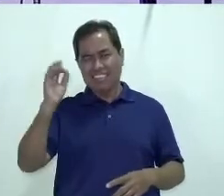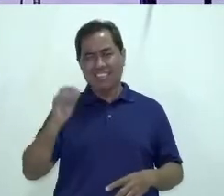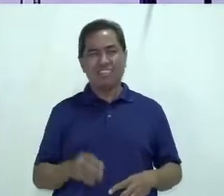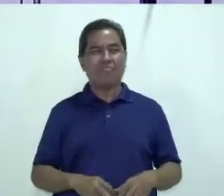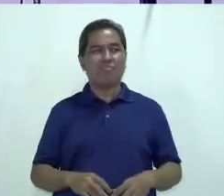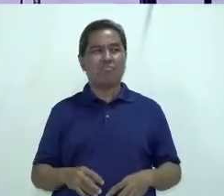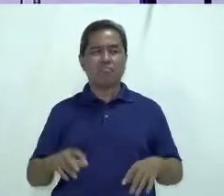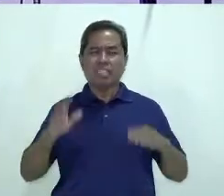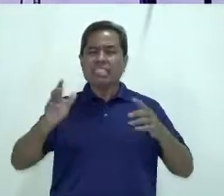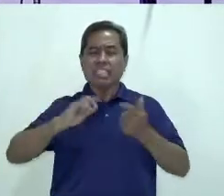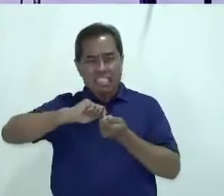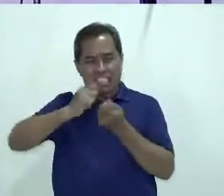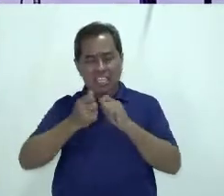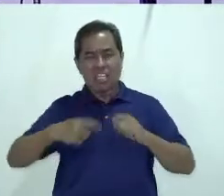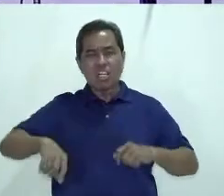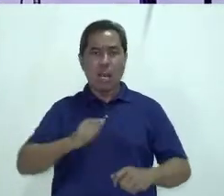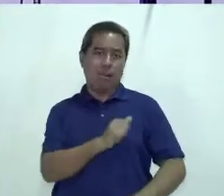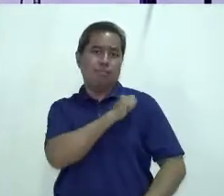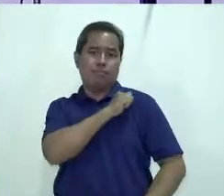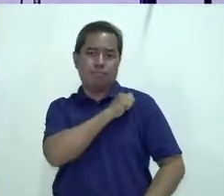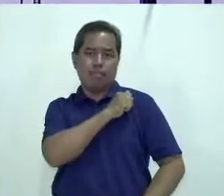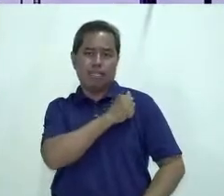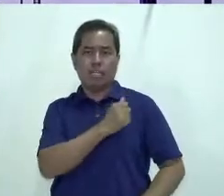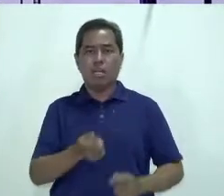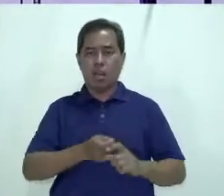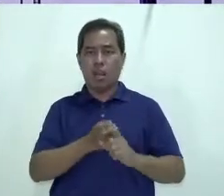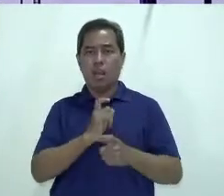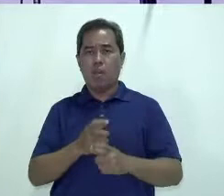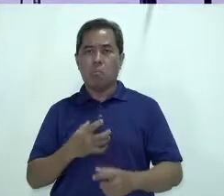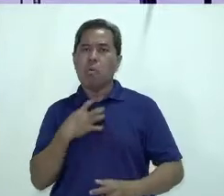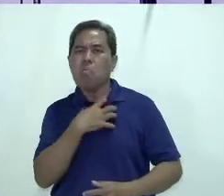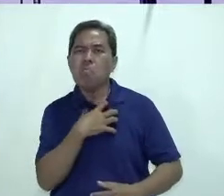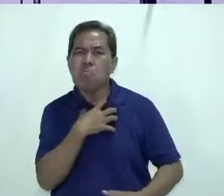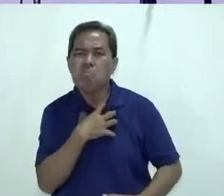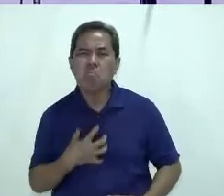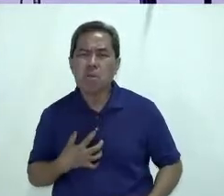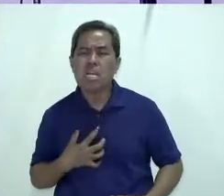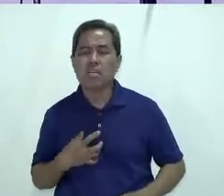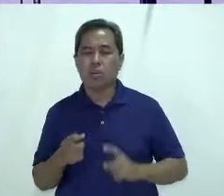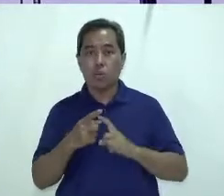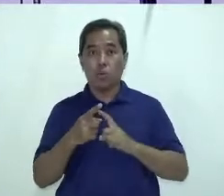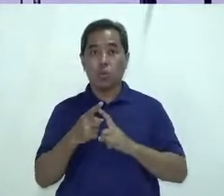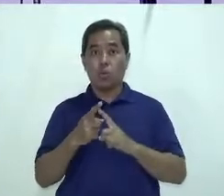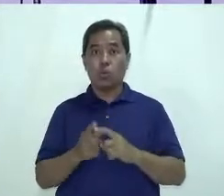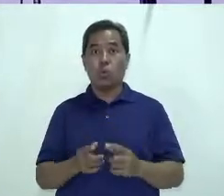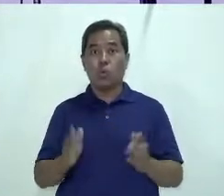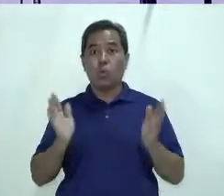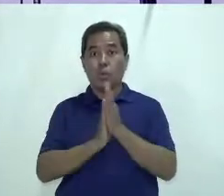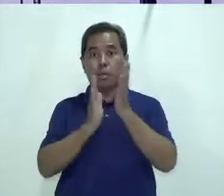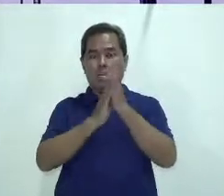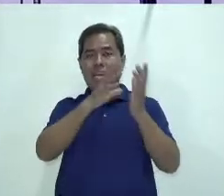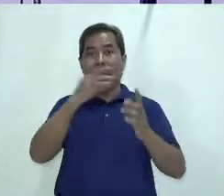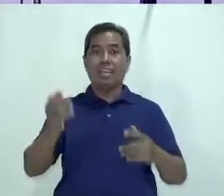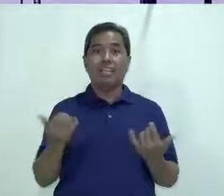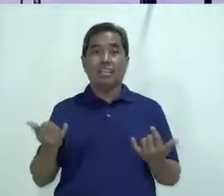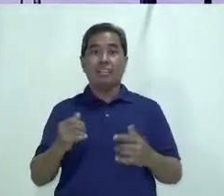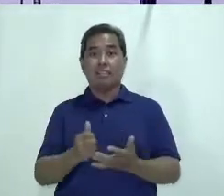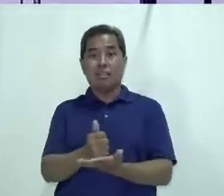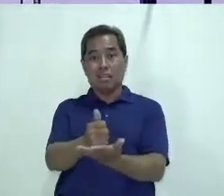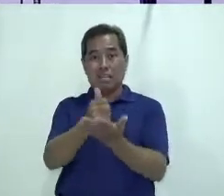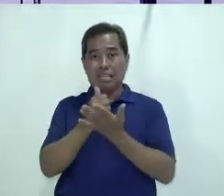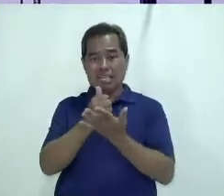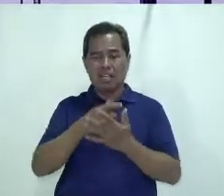This changes our attitudes from complaining to praising. And it helps change